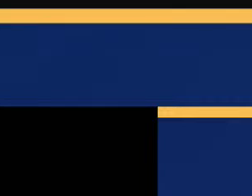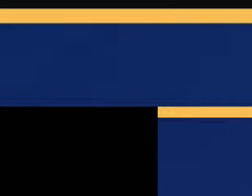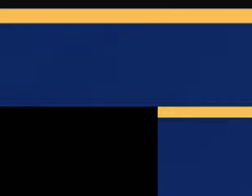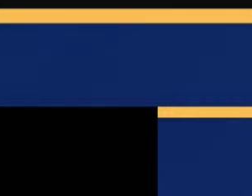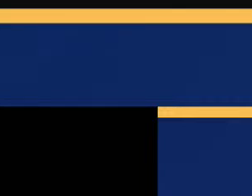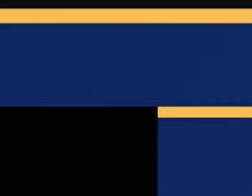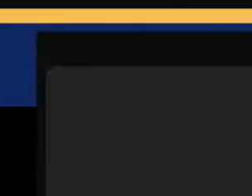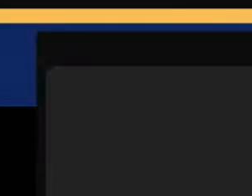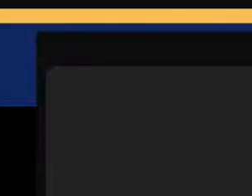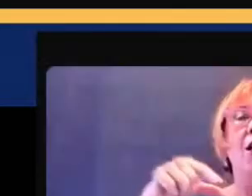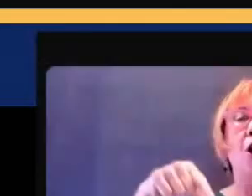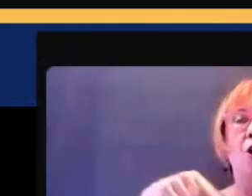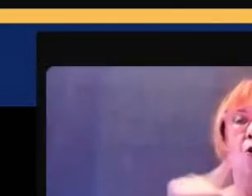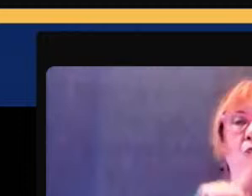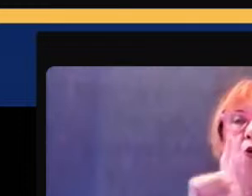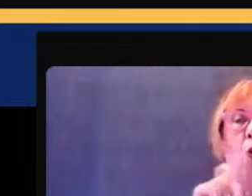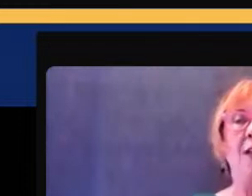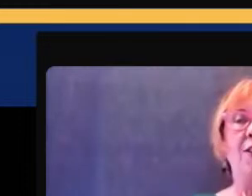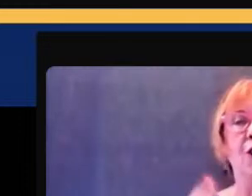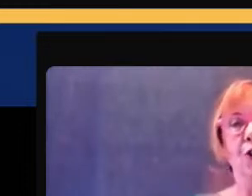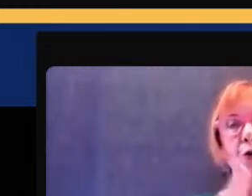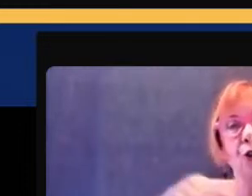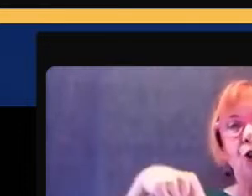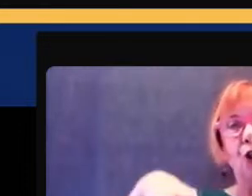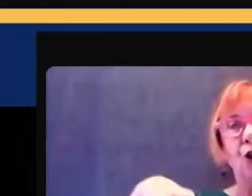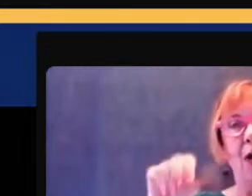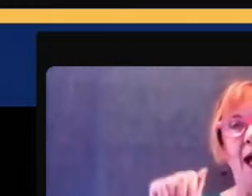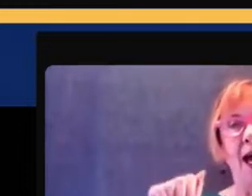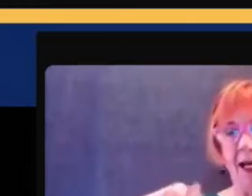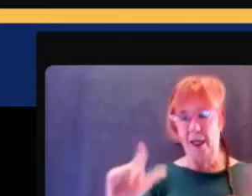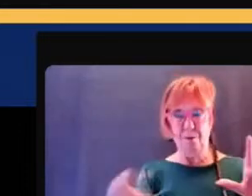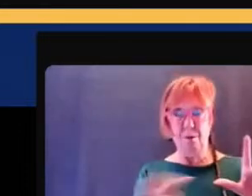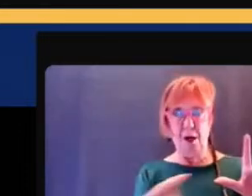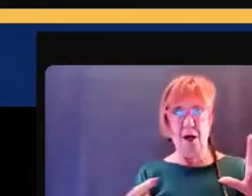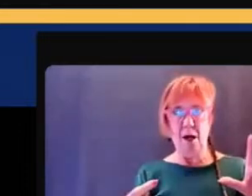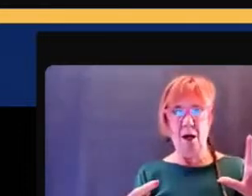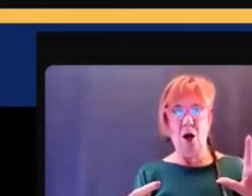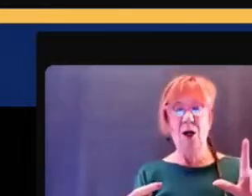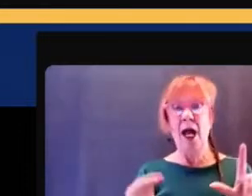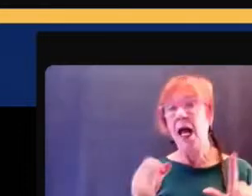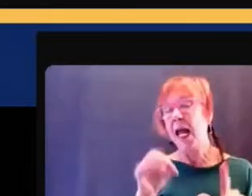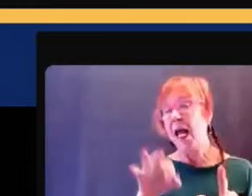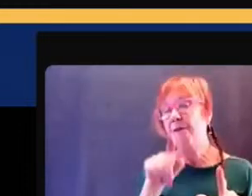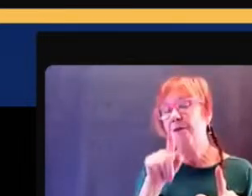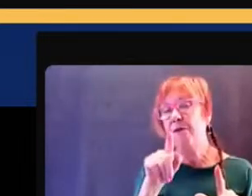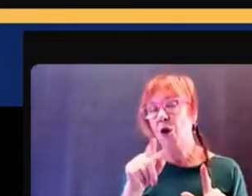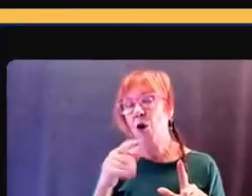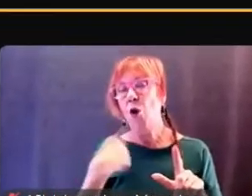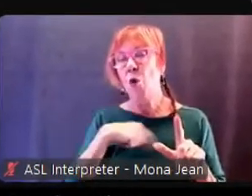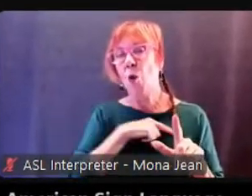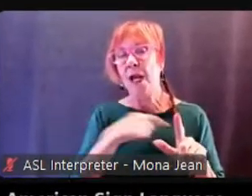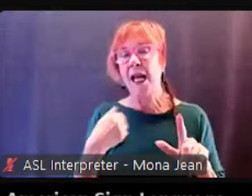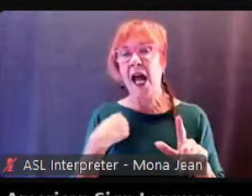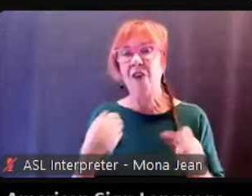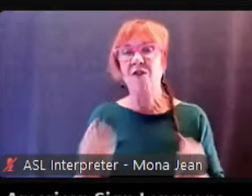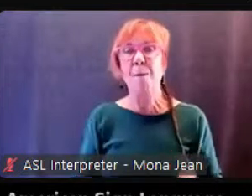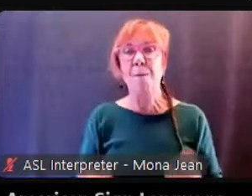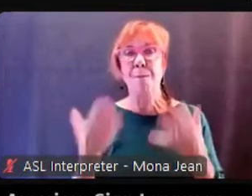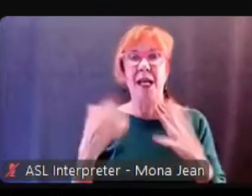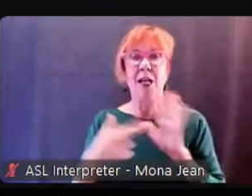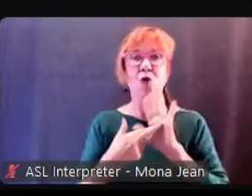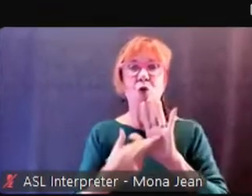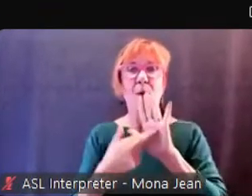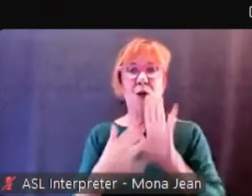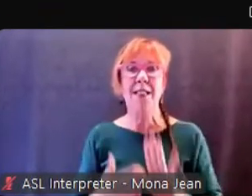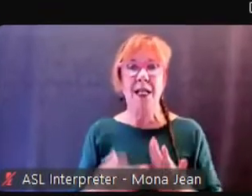the Q&A function on your screen. Agency representatives are on the Zoom meeting to respond